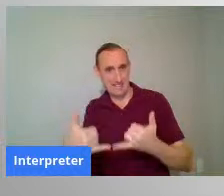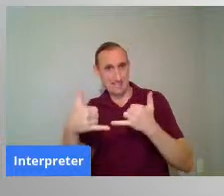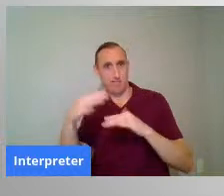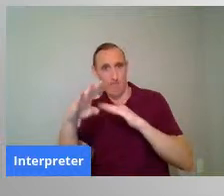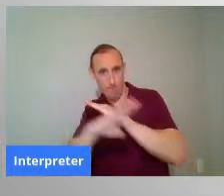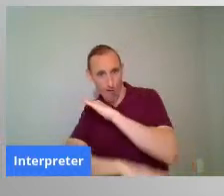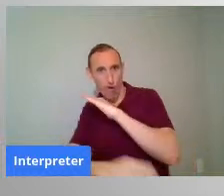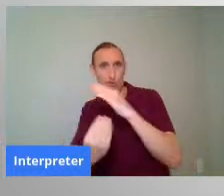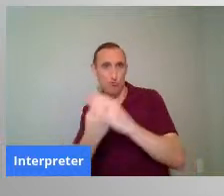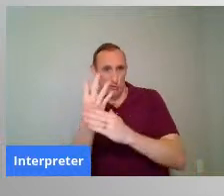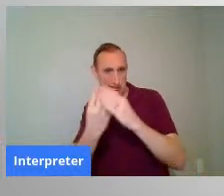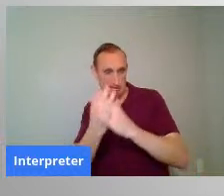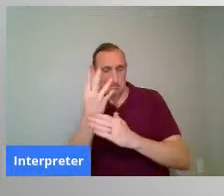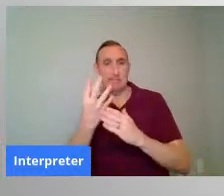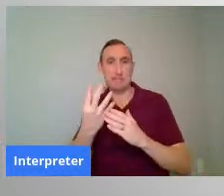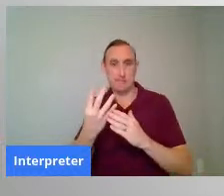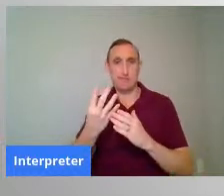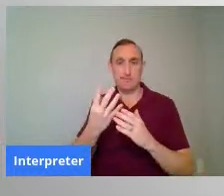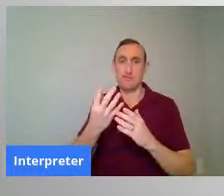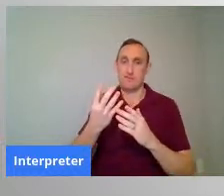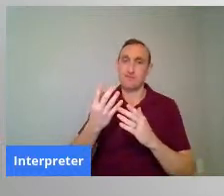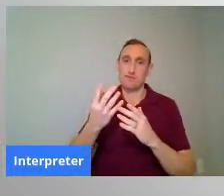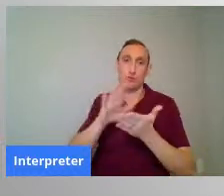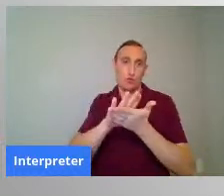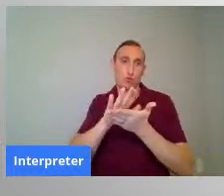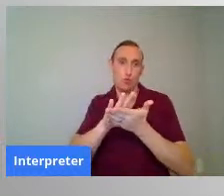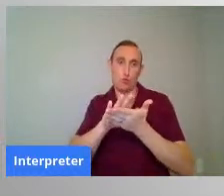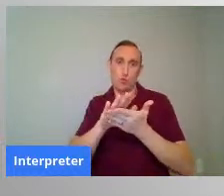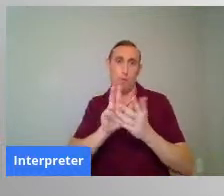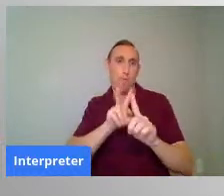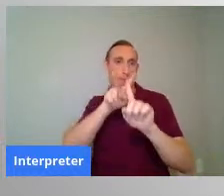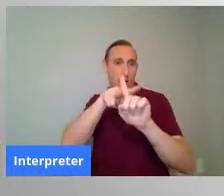fall that our schools applied for that money for. There are some